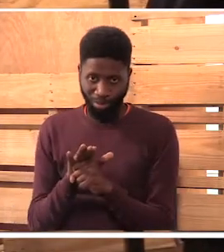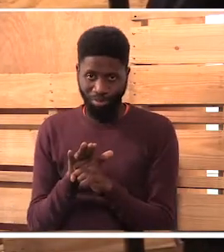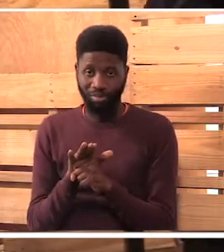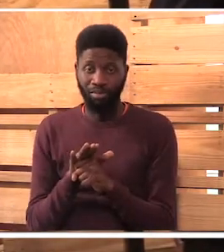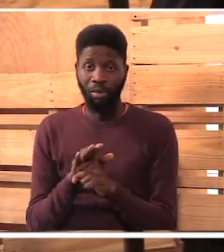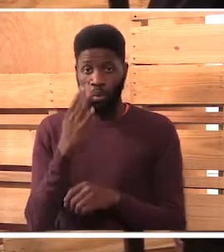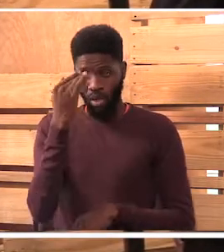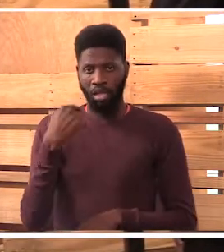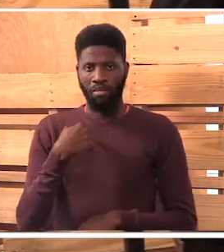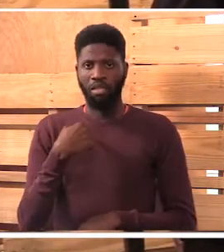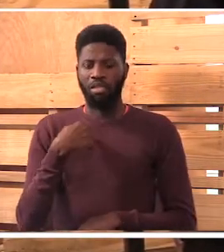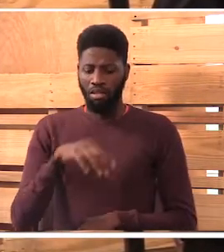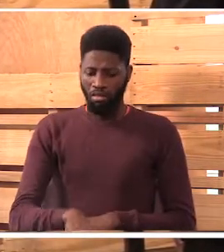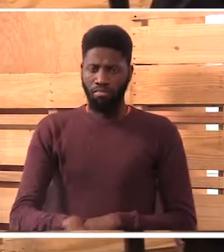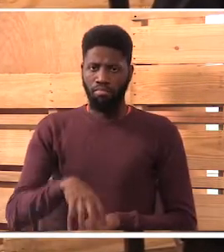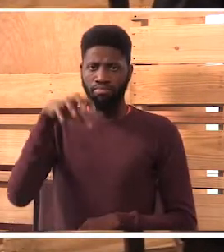Mm